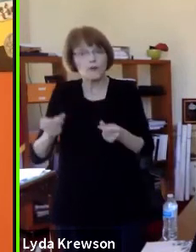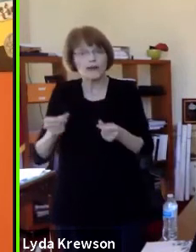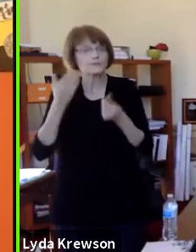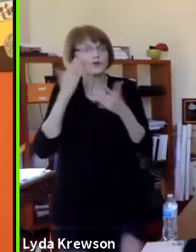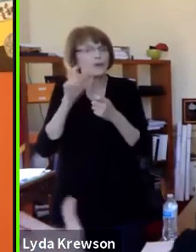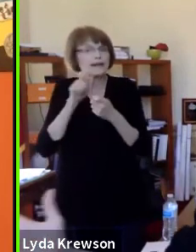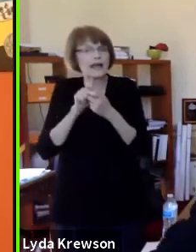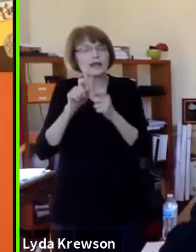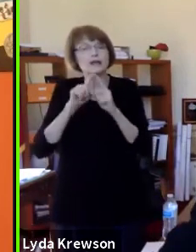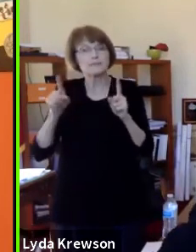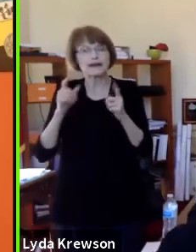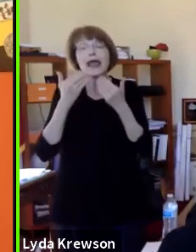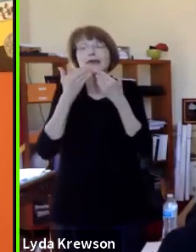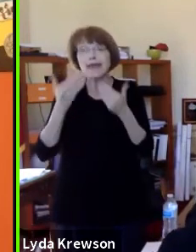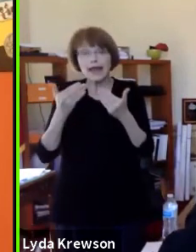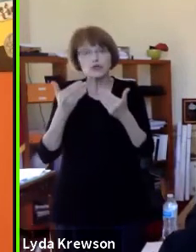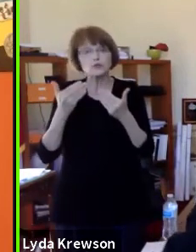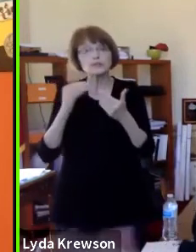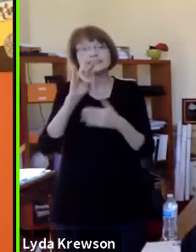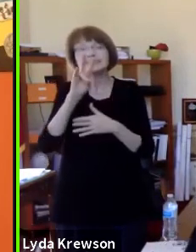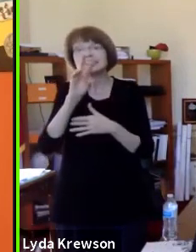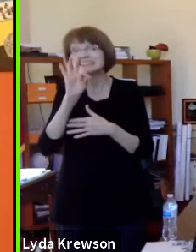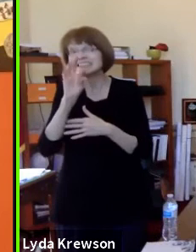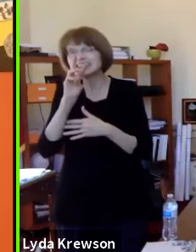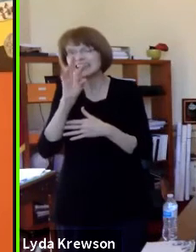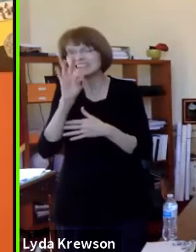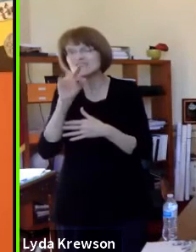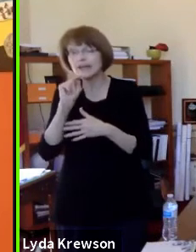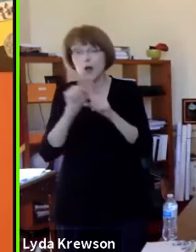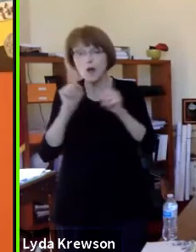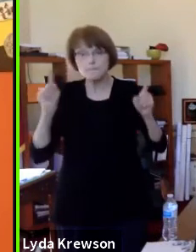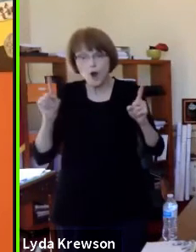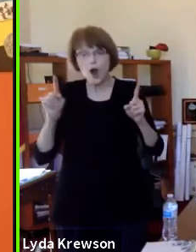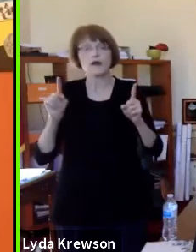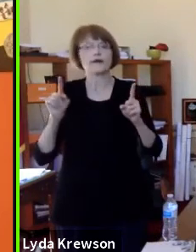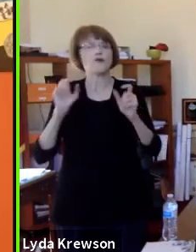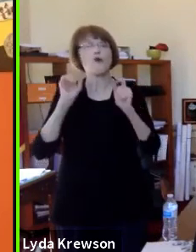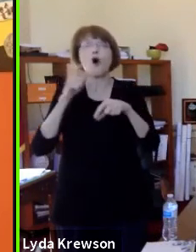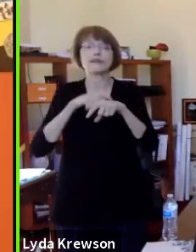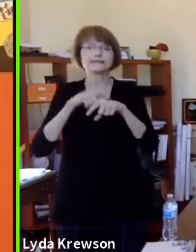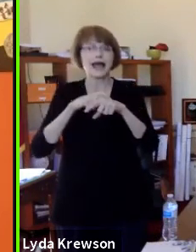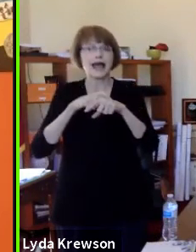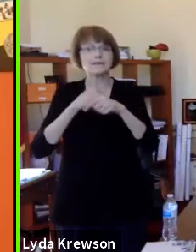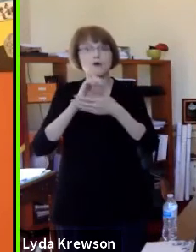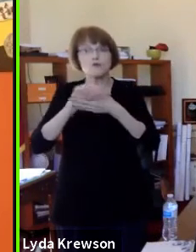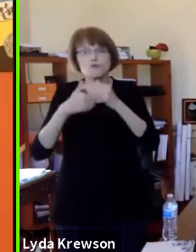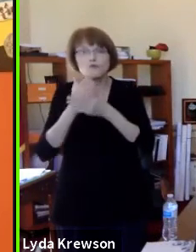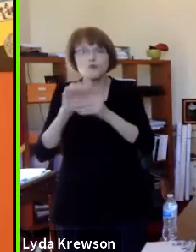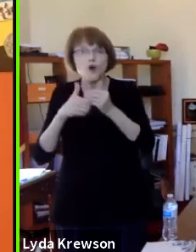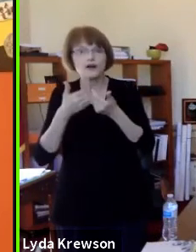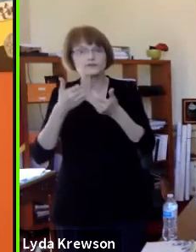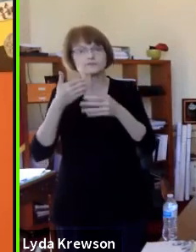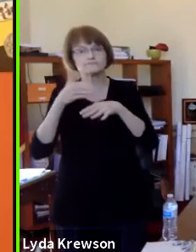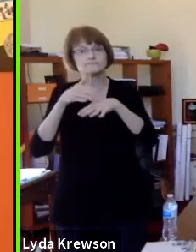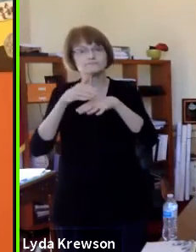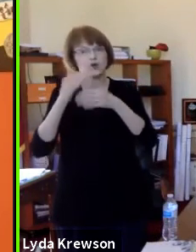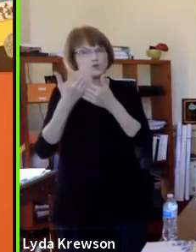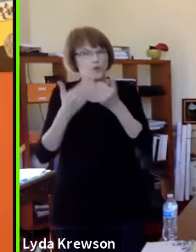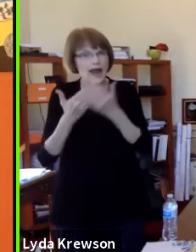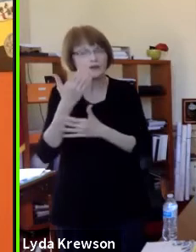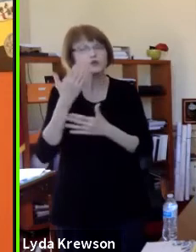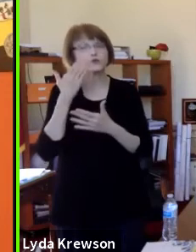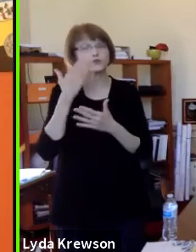for staying 6 feet apart. Thank you for washing your hands all the time. You know, you got to wash your hands for 20 seconds.